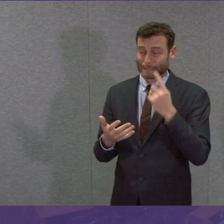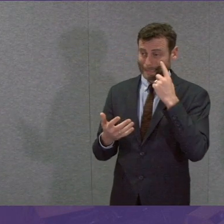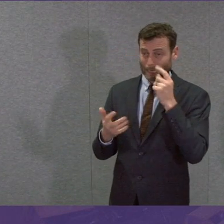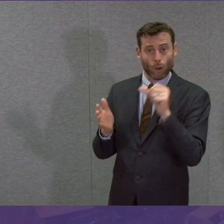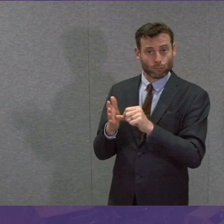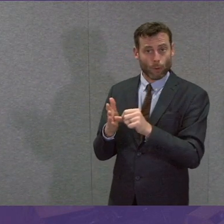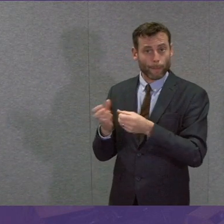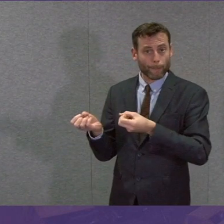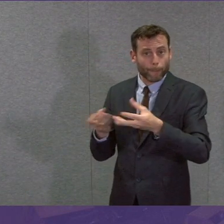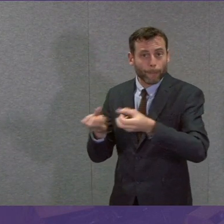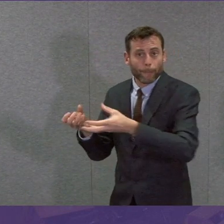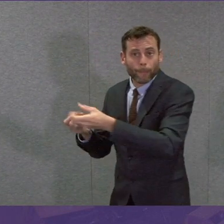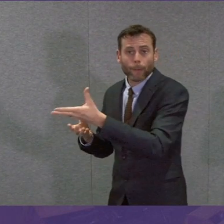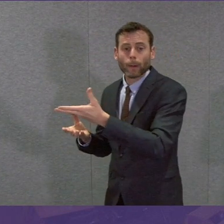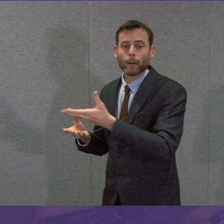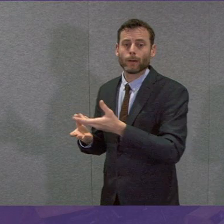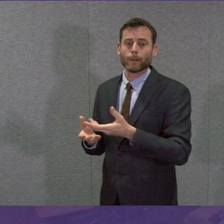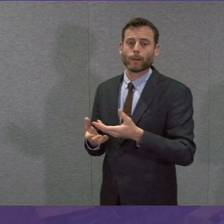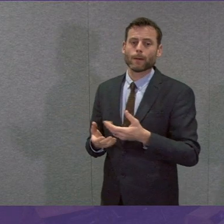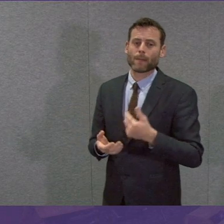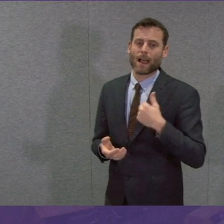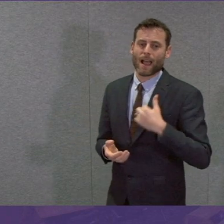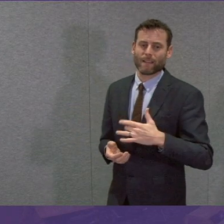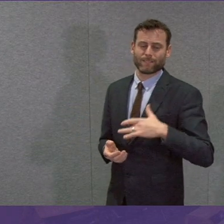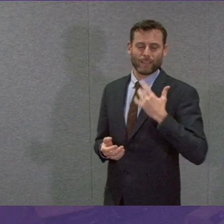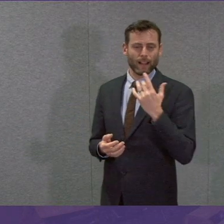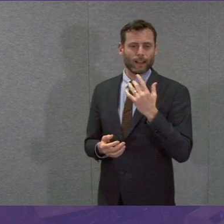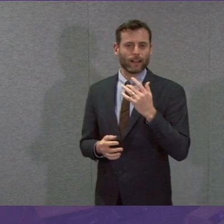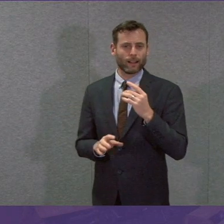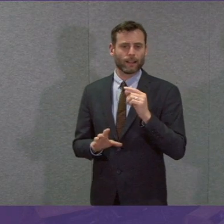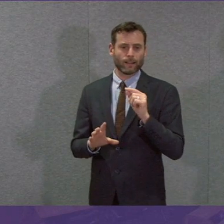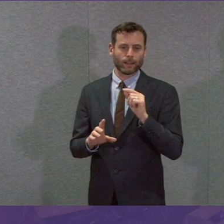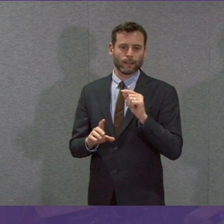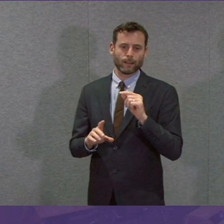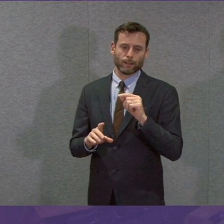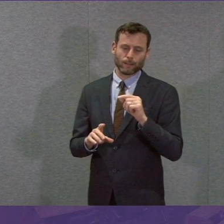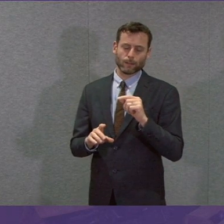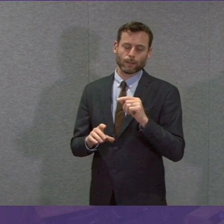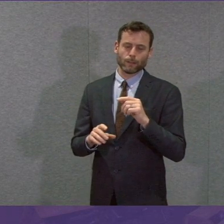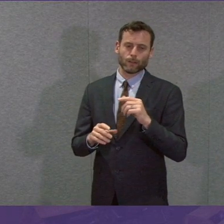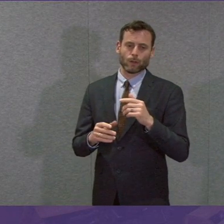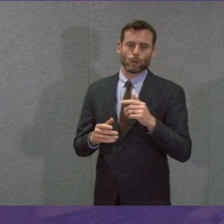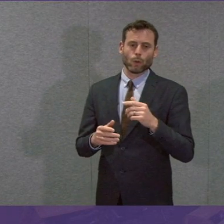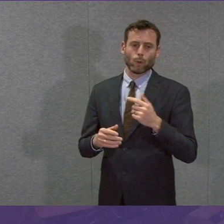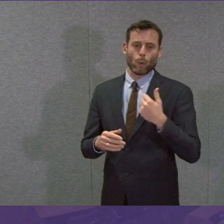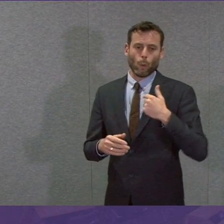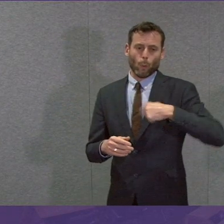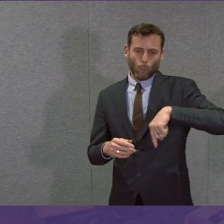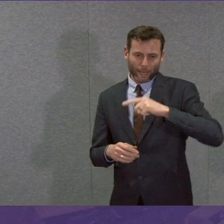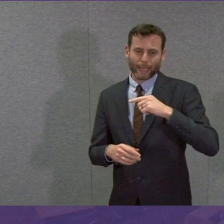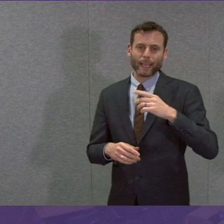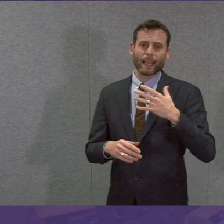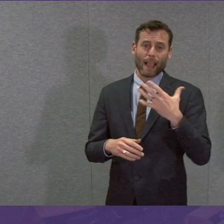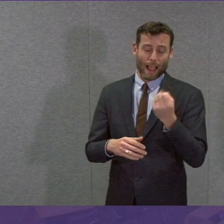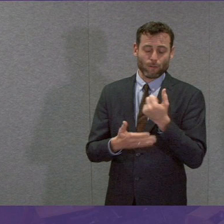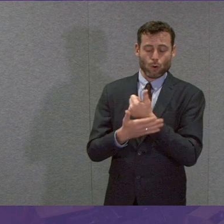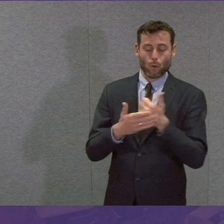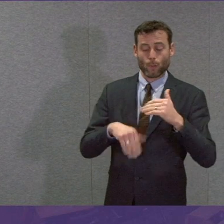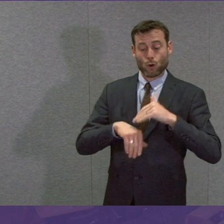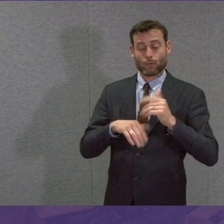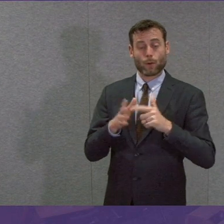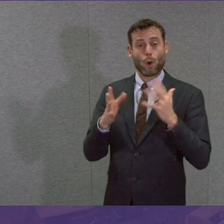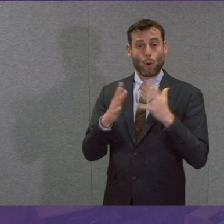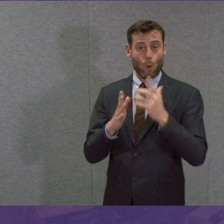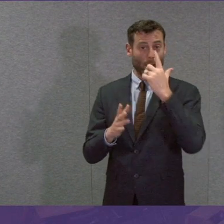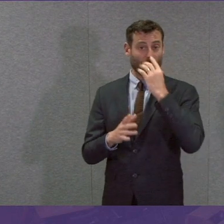that they are limited. And I suspect that they could perhaps be used to get information, but not to do much more. There is the normal criminal law, but if there